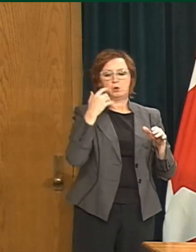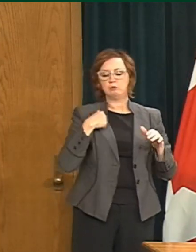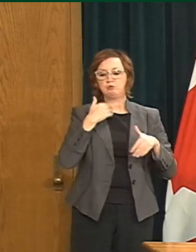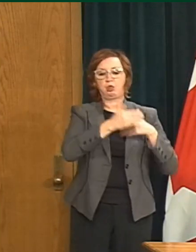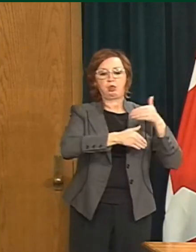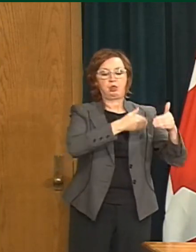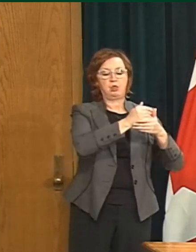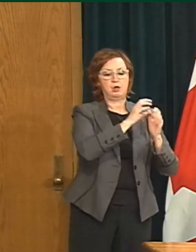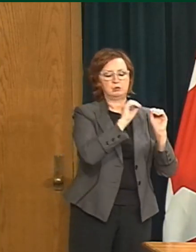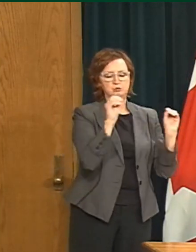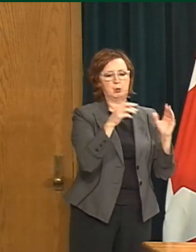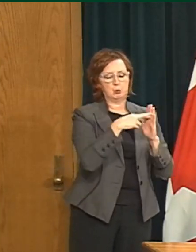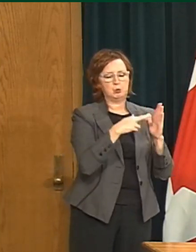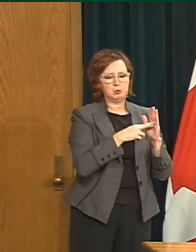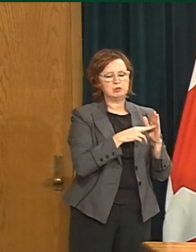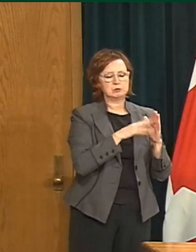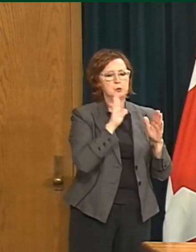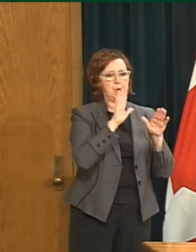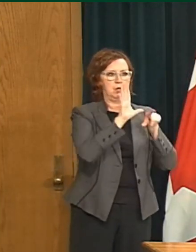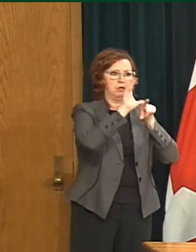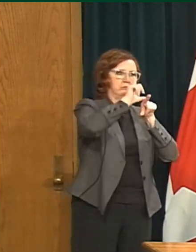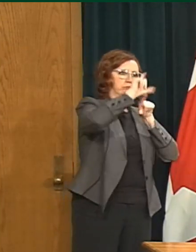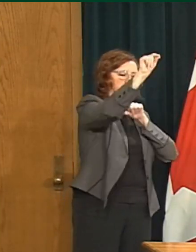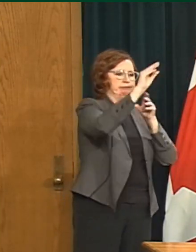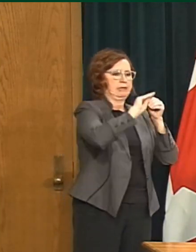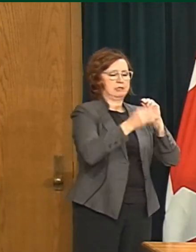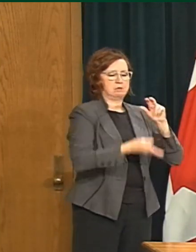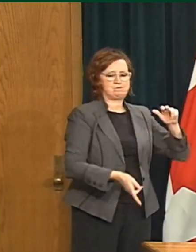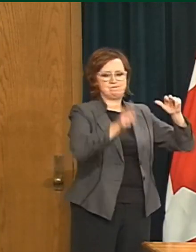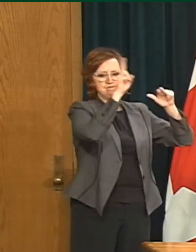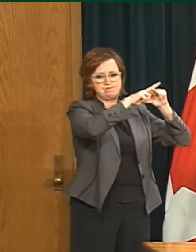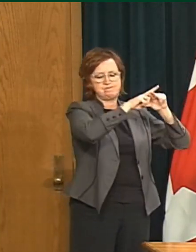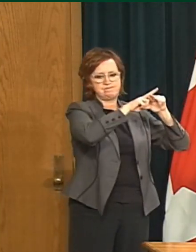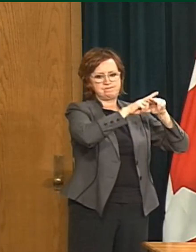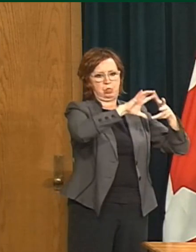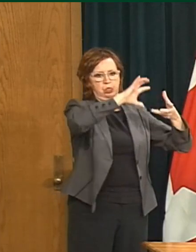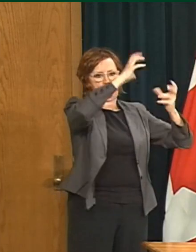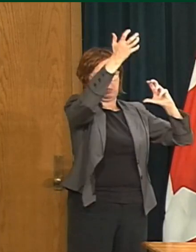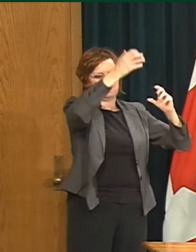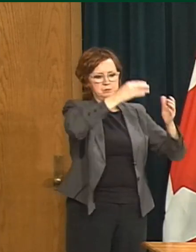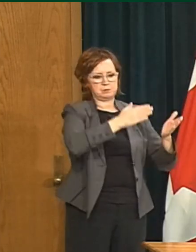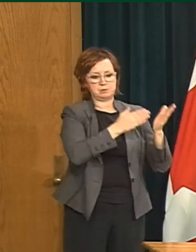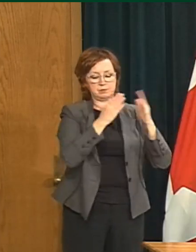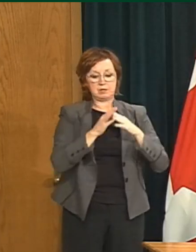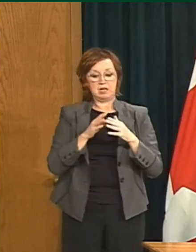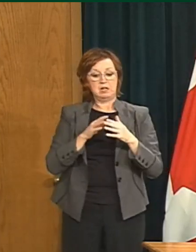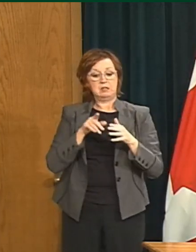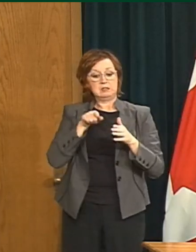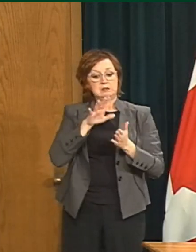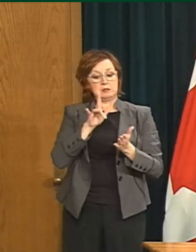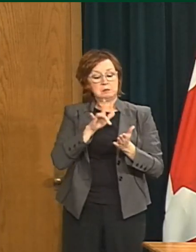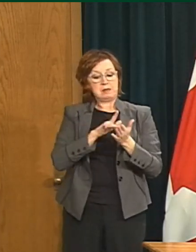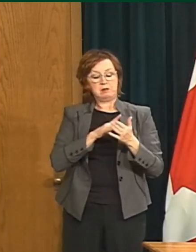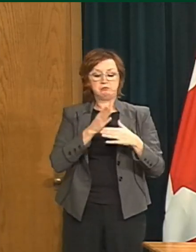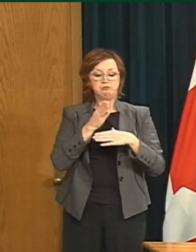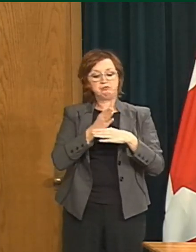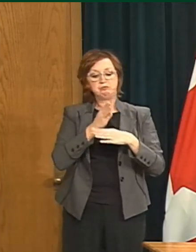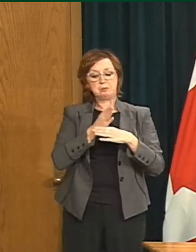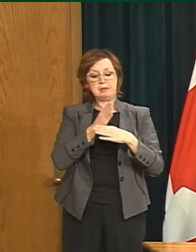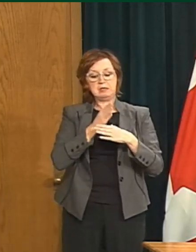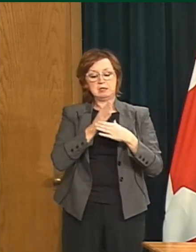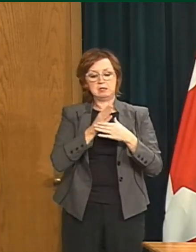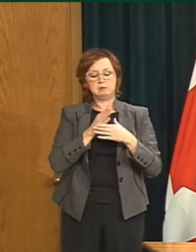reality. They are not hypothetical models. They are based on the reality that has been seen by many countries in Europe and many states